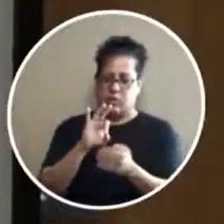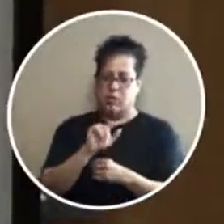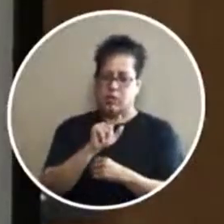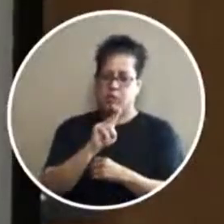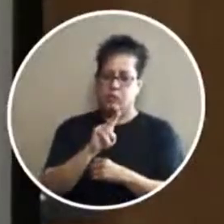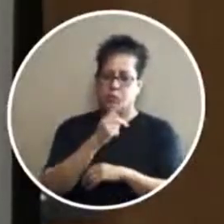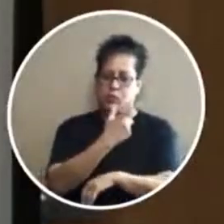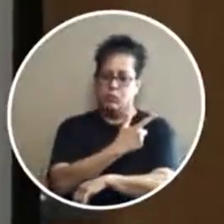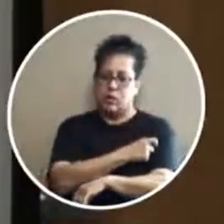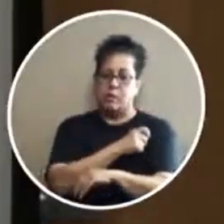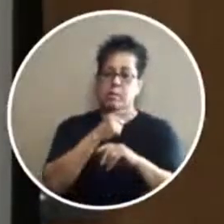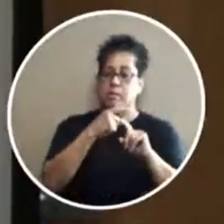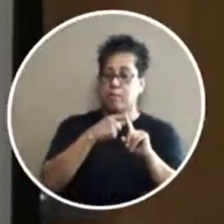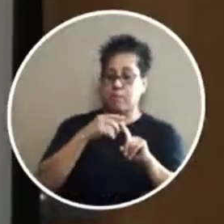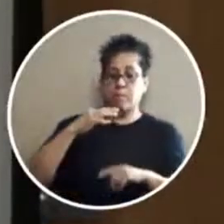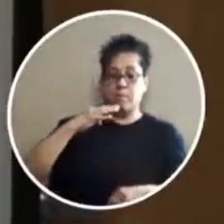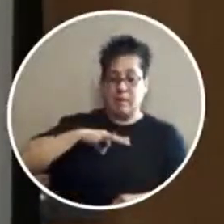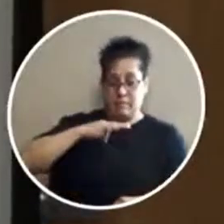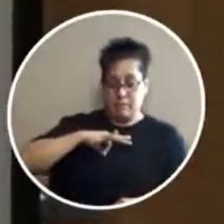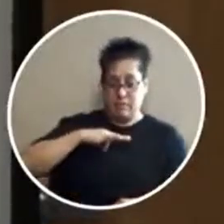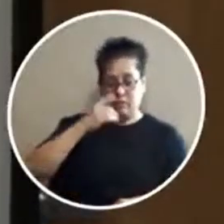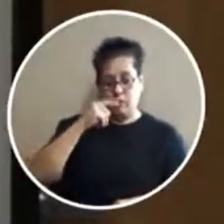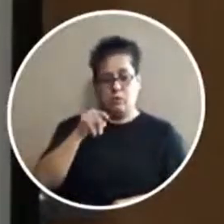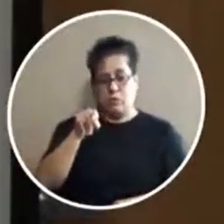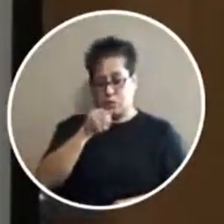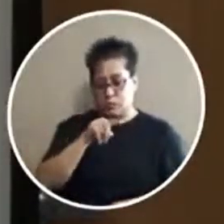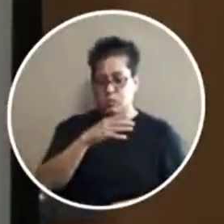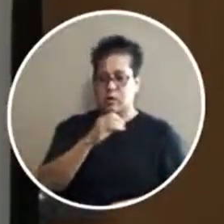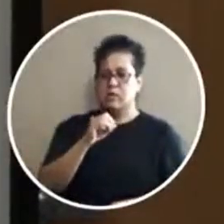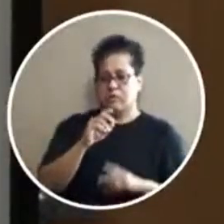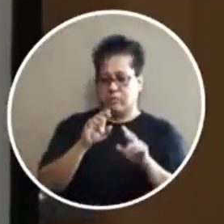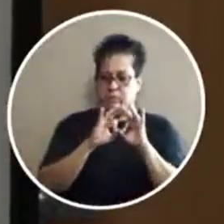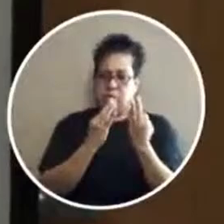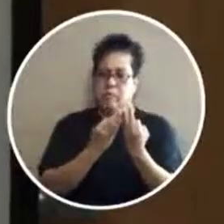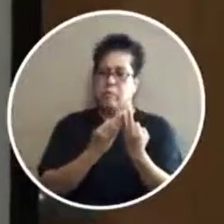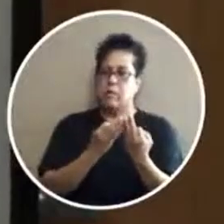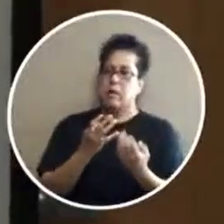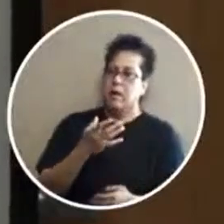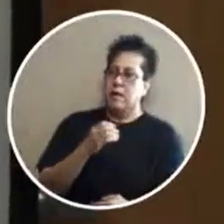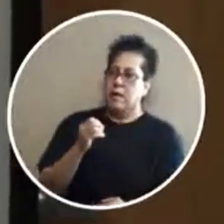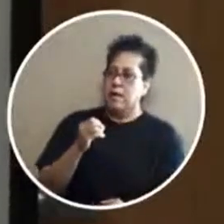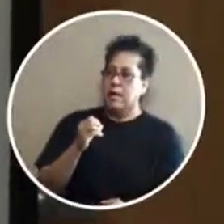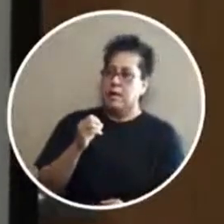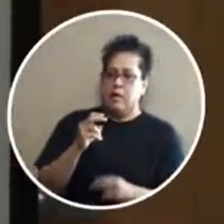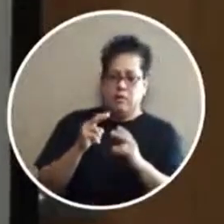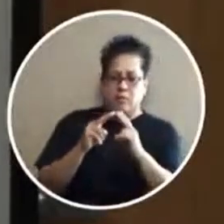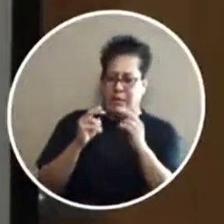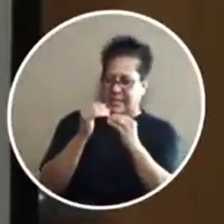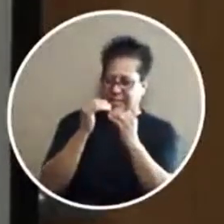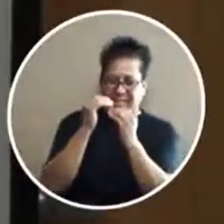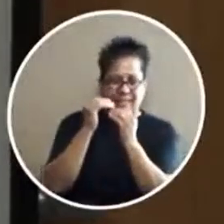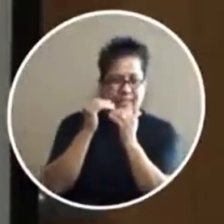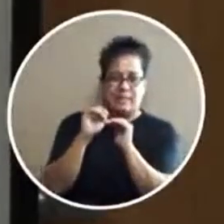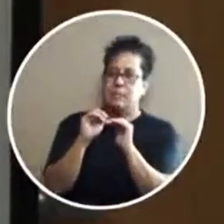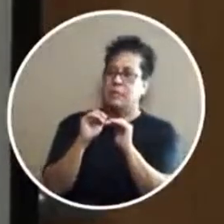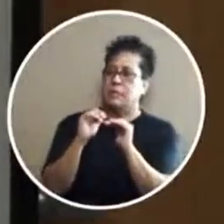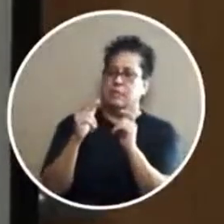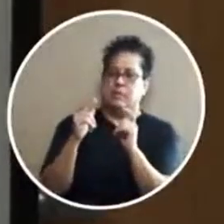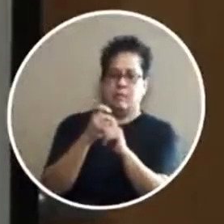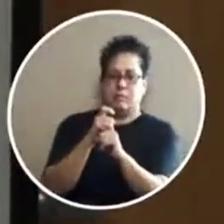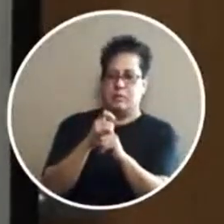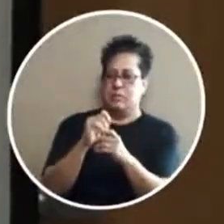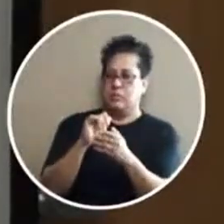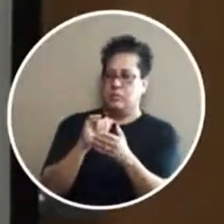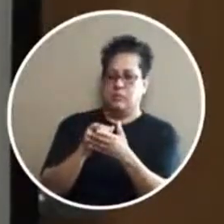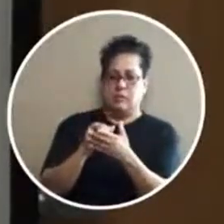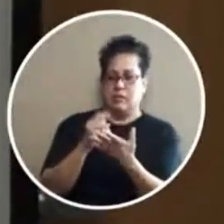bring to you and to your loved ones. And there's frankly very limited amount of contraindications to receive